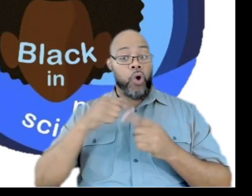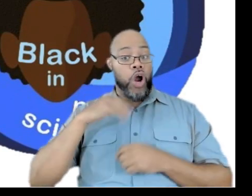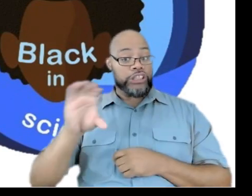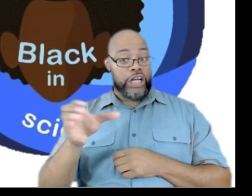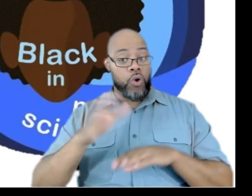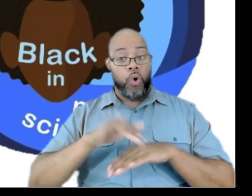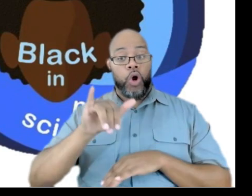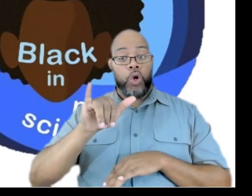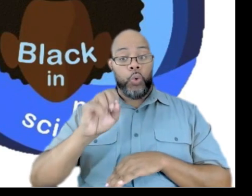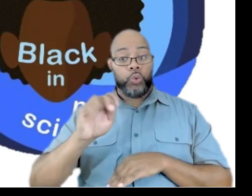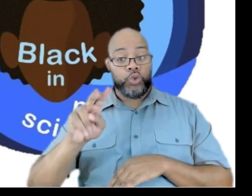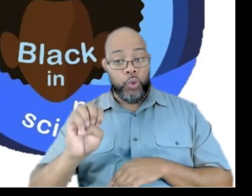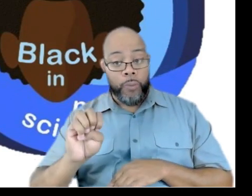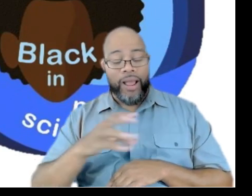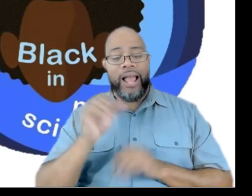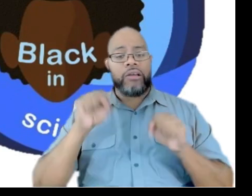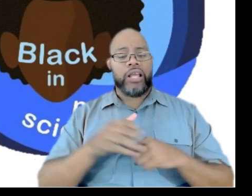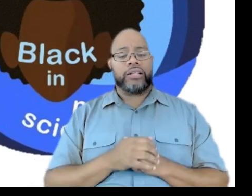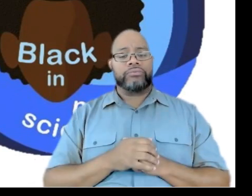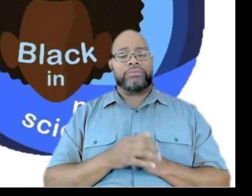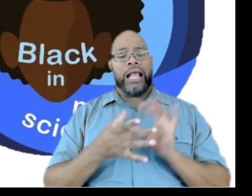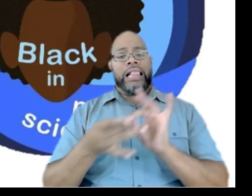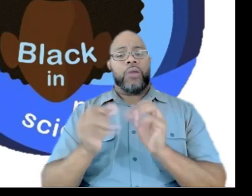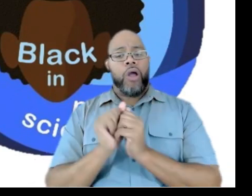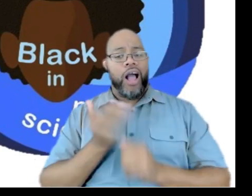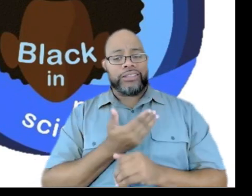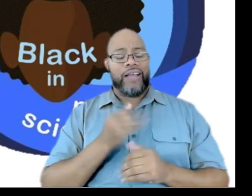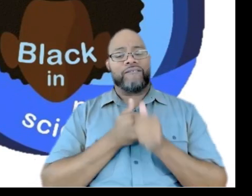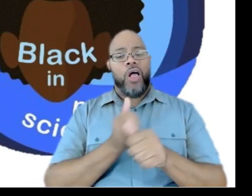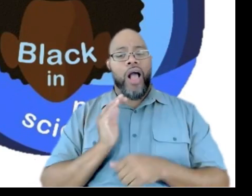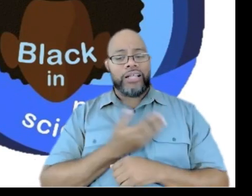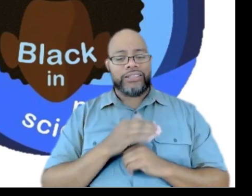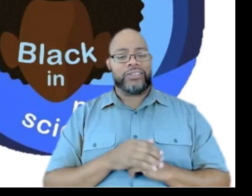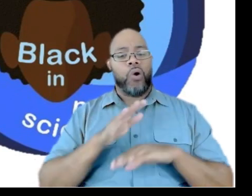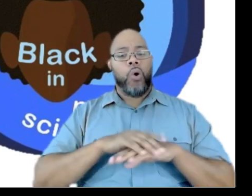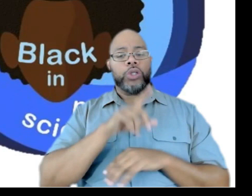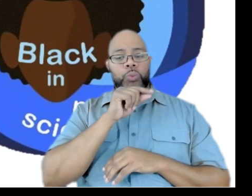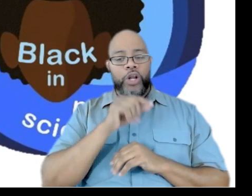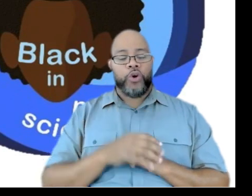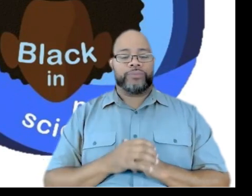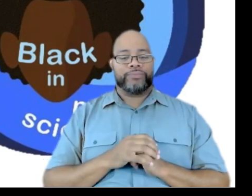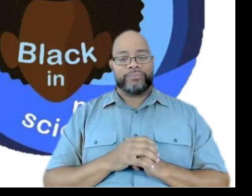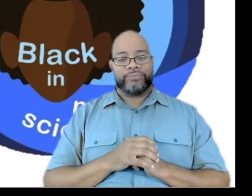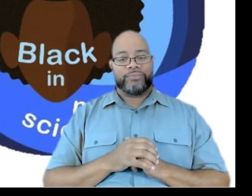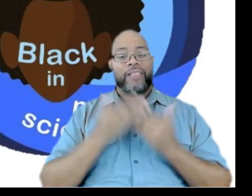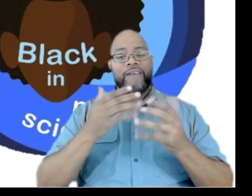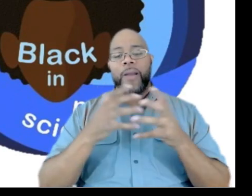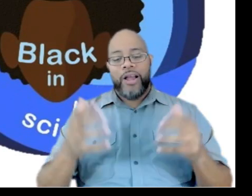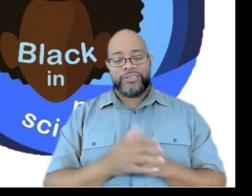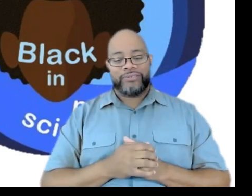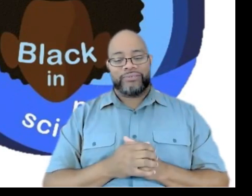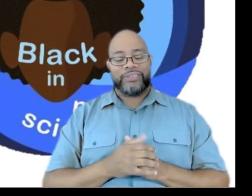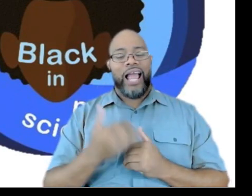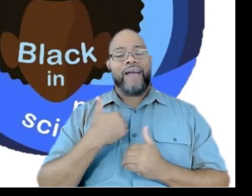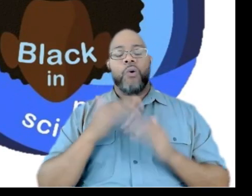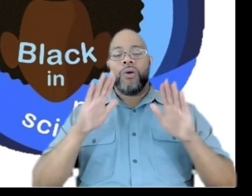on YouTube, and you can link up with us and follow us on Twitter. Thank you very much.